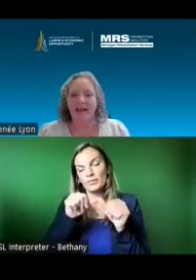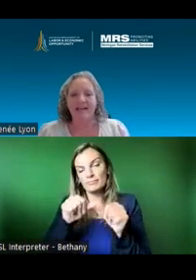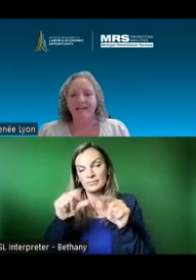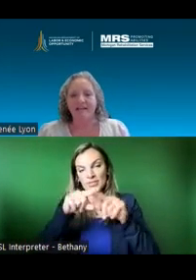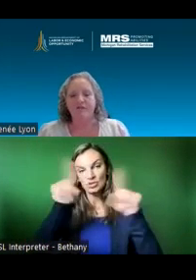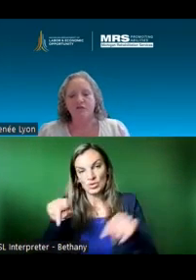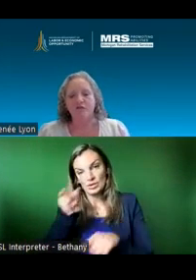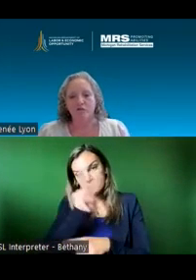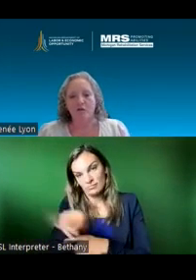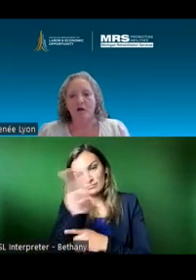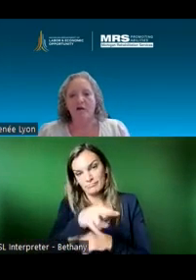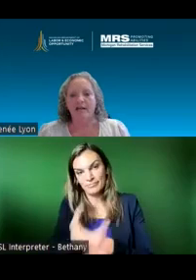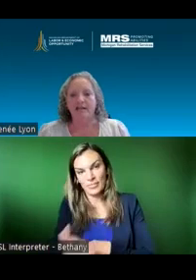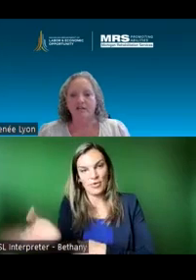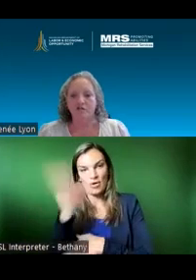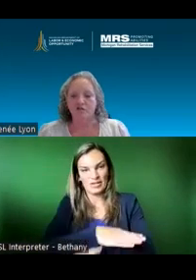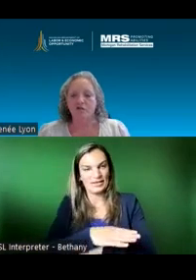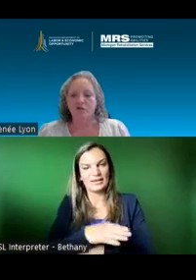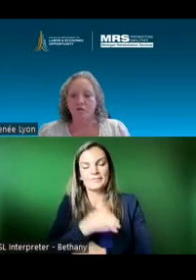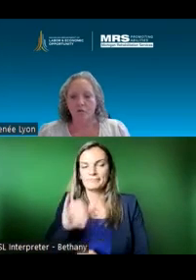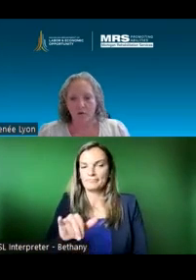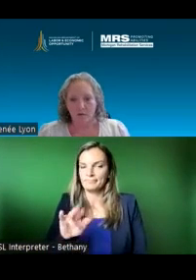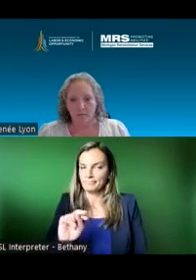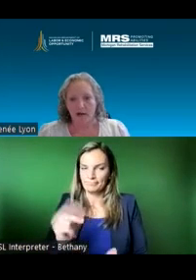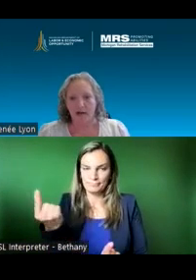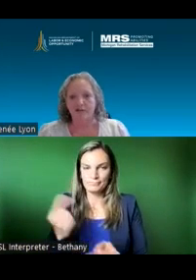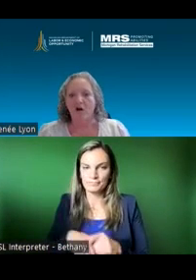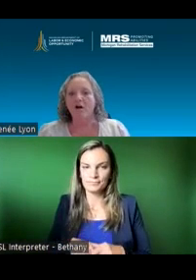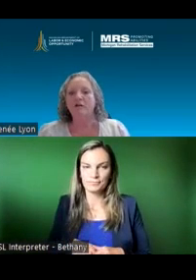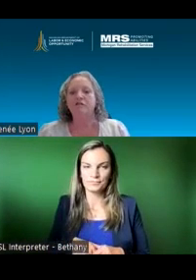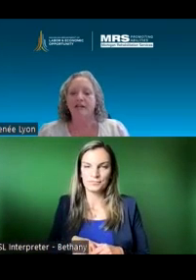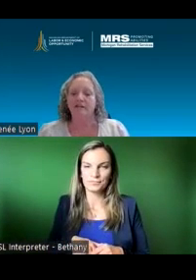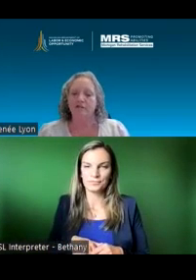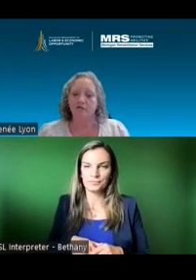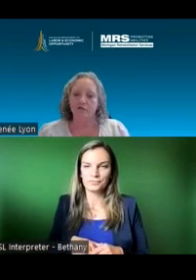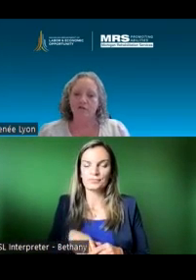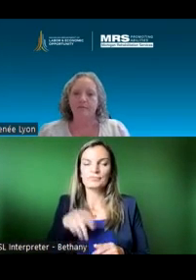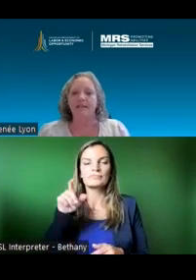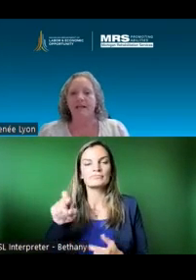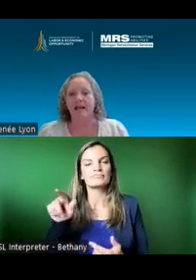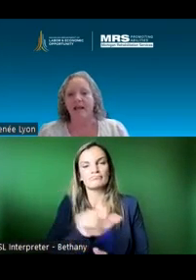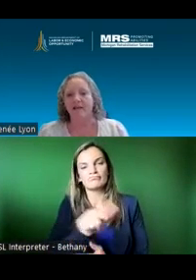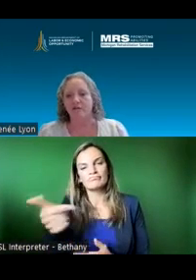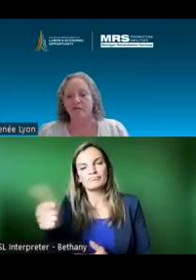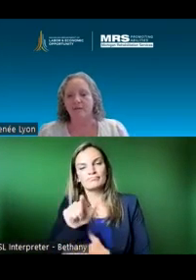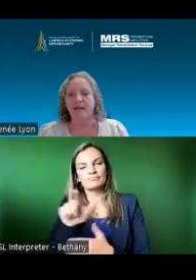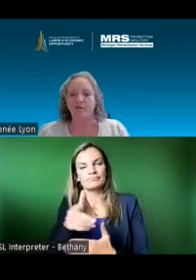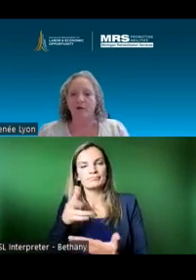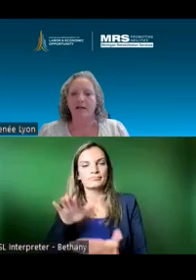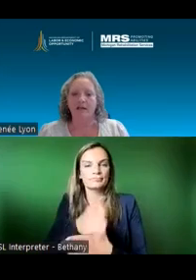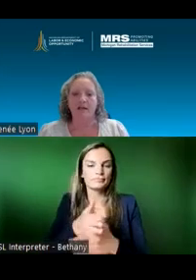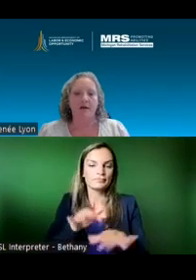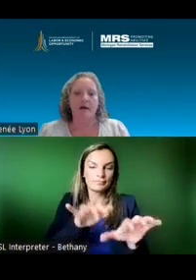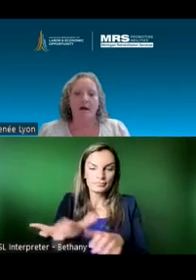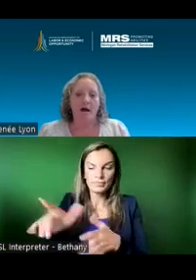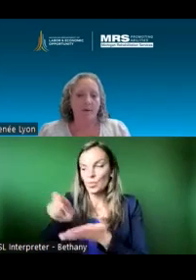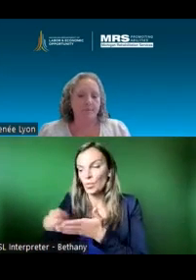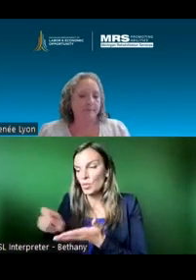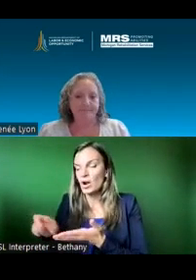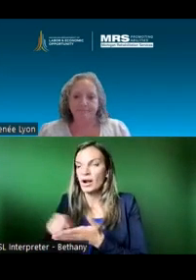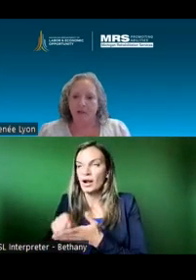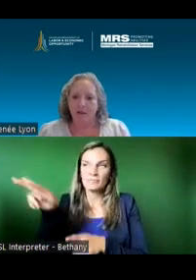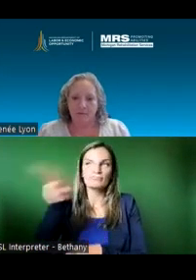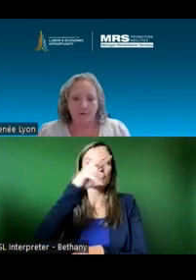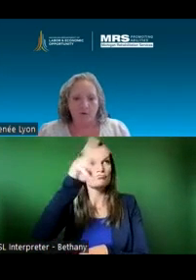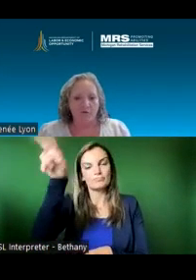screen. Anything for too long is too much. Alternate, so do some keying, do some handwriting.